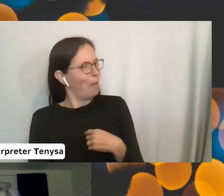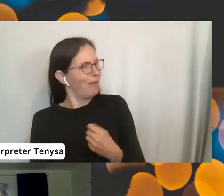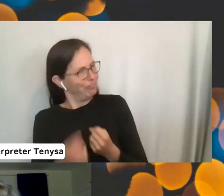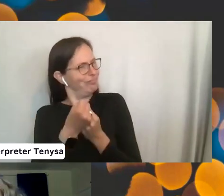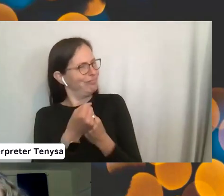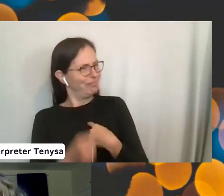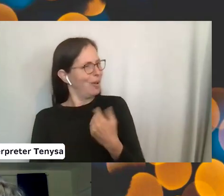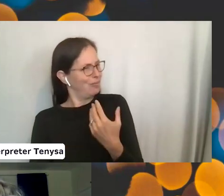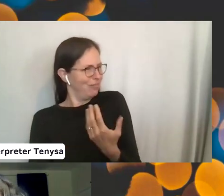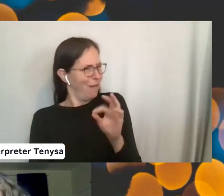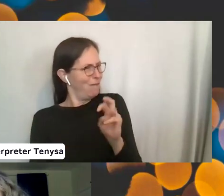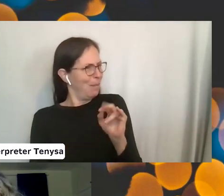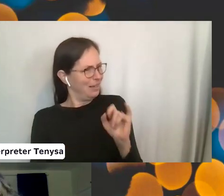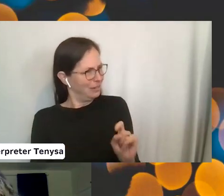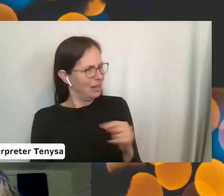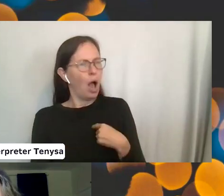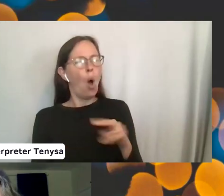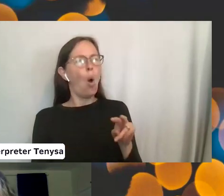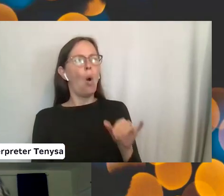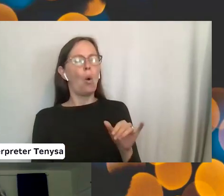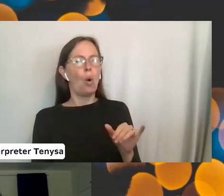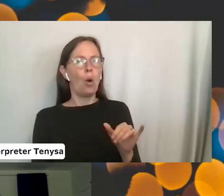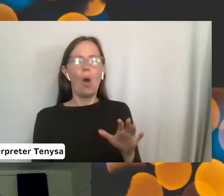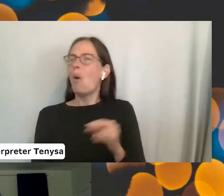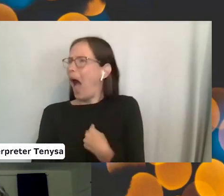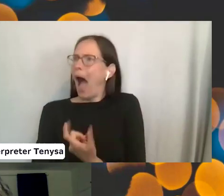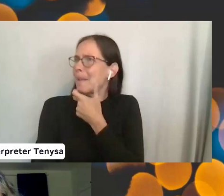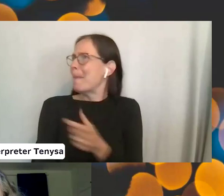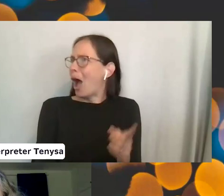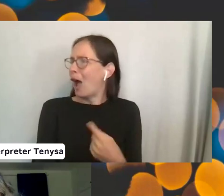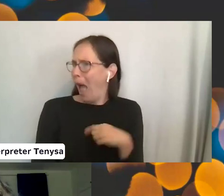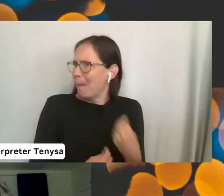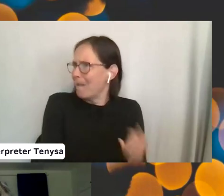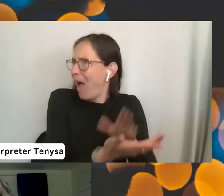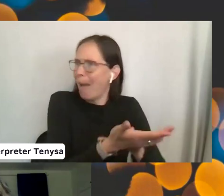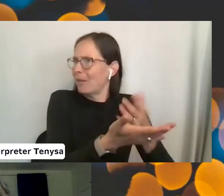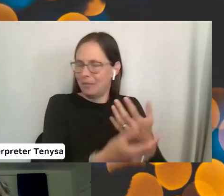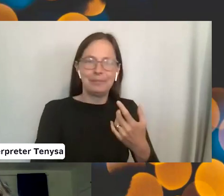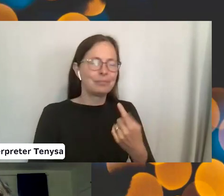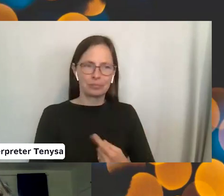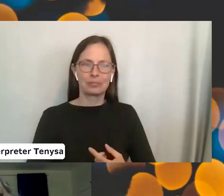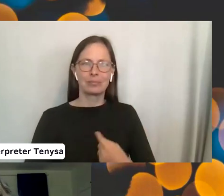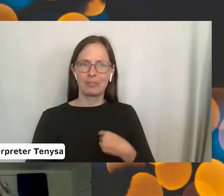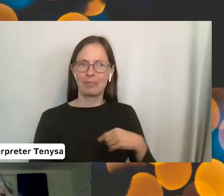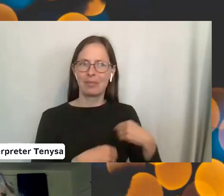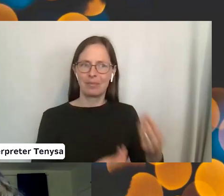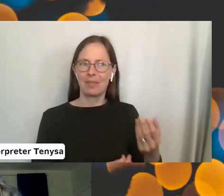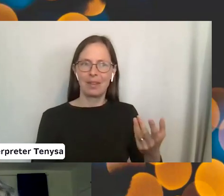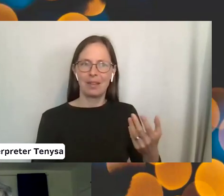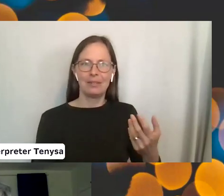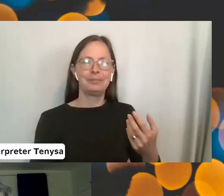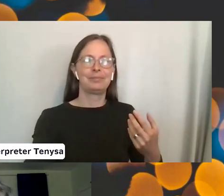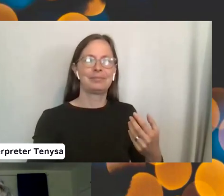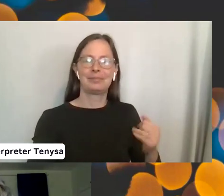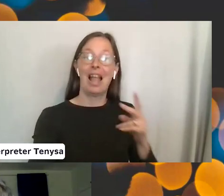And I was like, oh, that's not. Yeah, how I'm that admiring works. her. I'm giving her Yes. a compliment. Yeah, I'm admiring the way she looks. In a